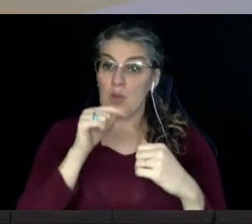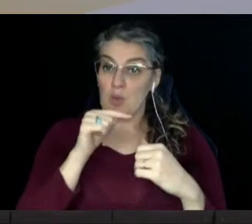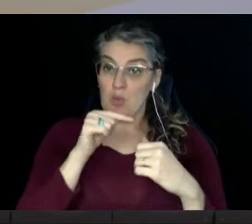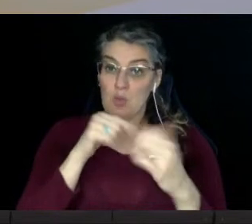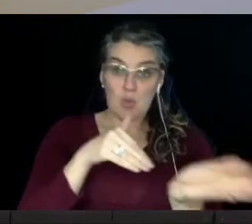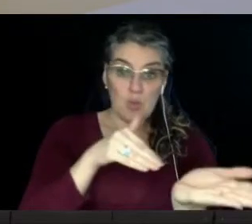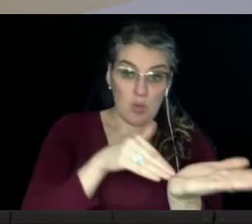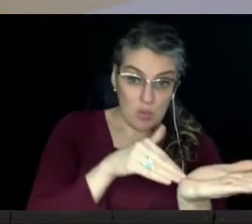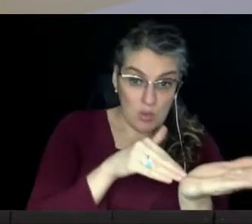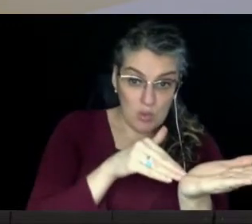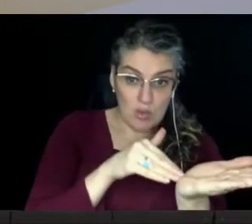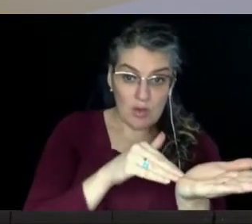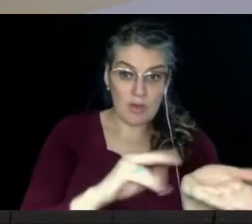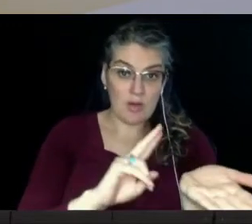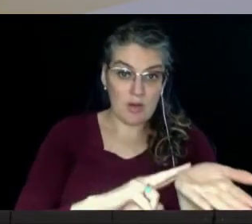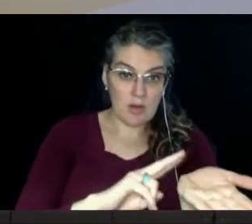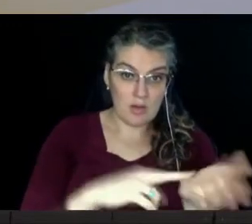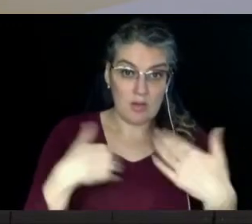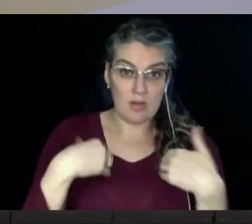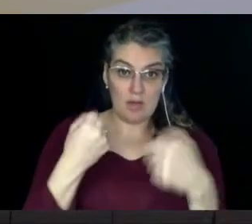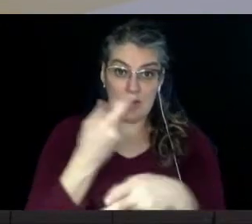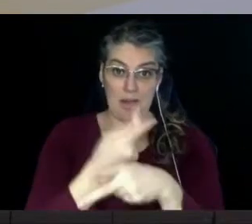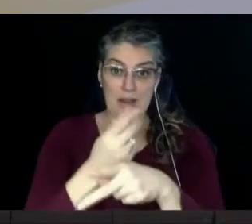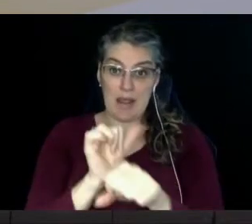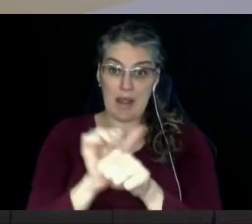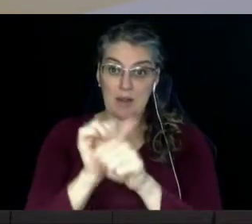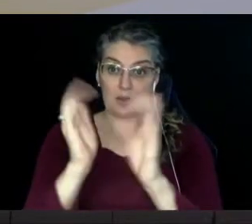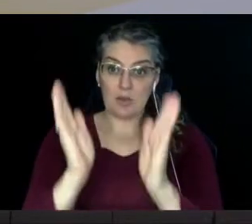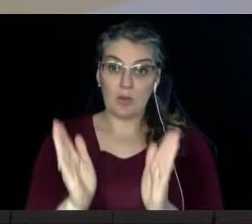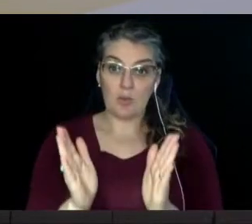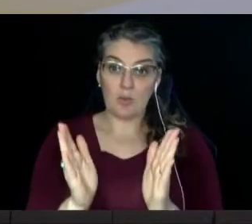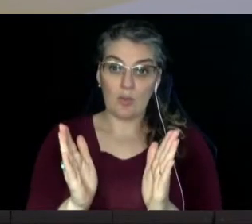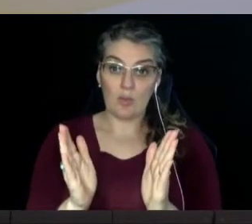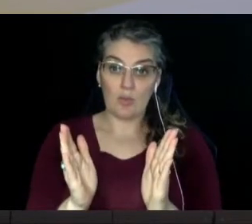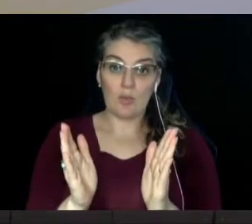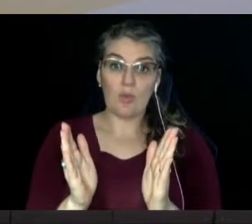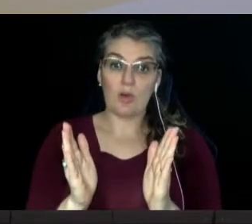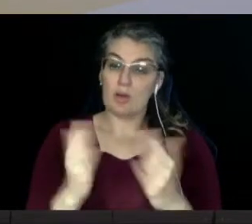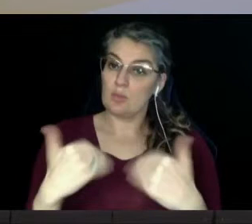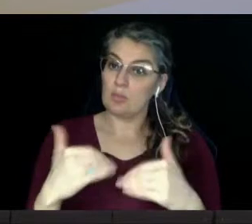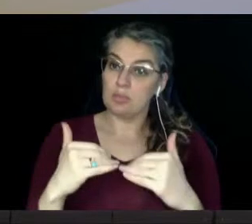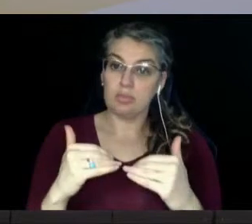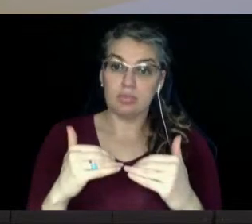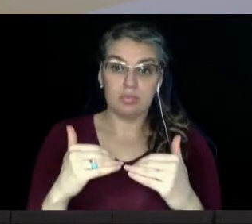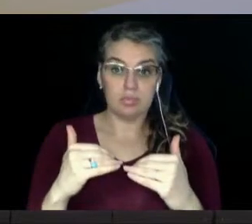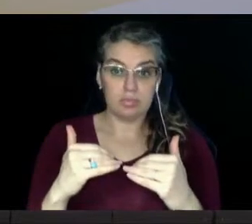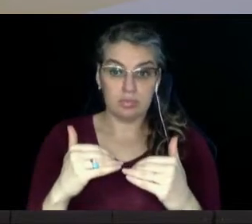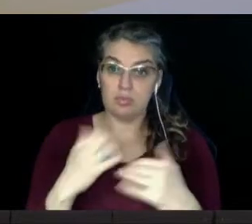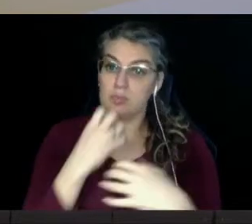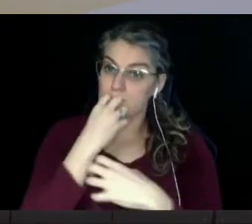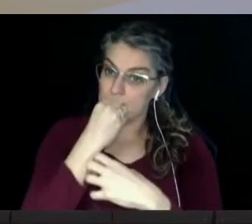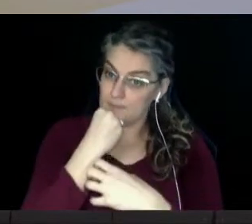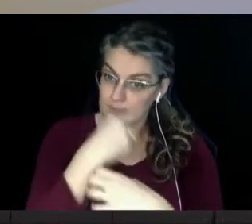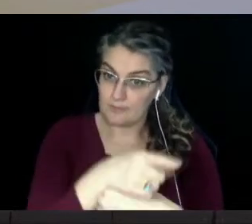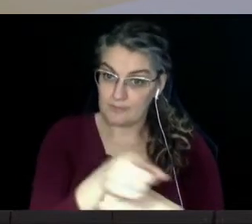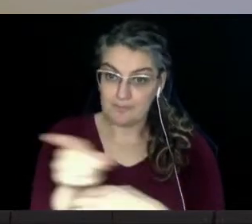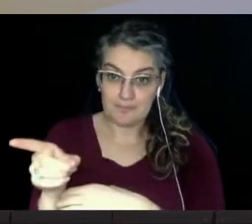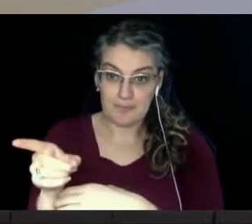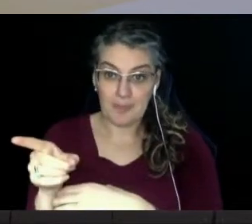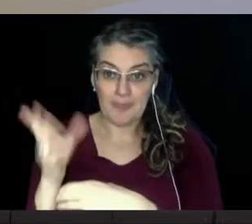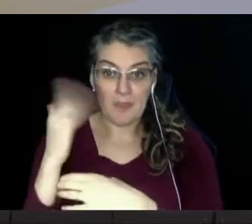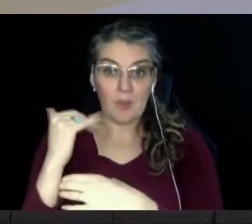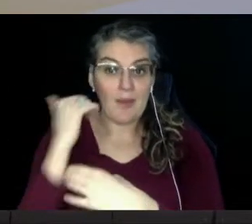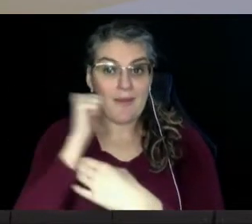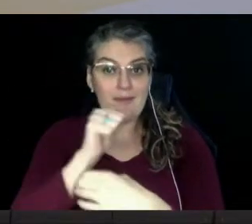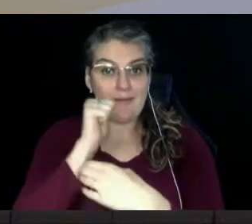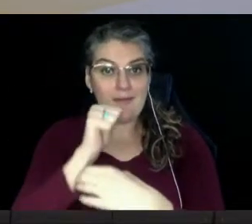tirelessly to care for the many Canadians with COVID-19 who require hospitalization, especially the hundreds of patients who are critically ill